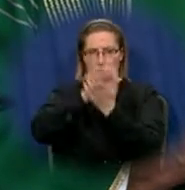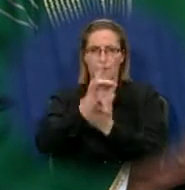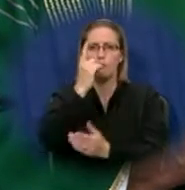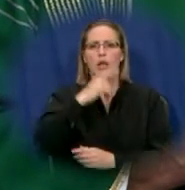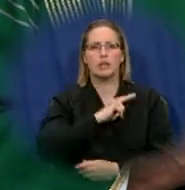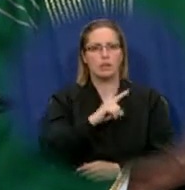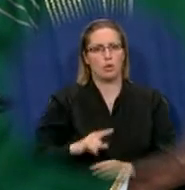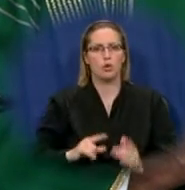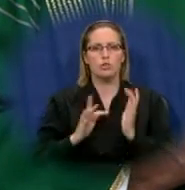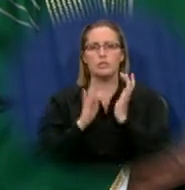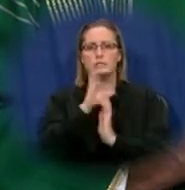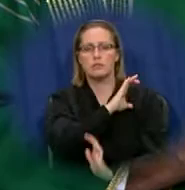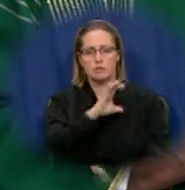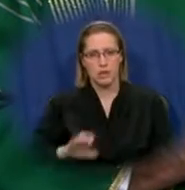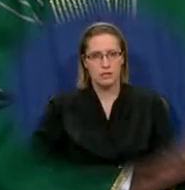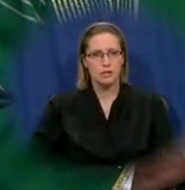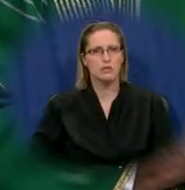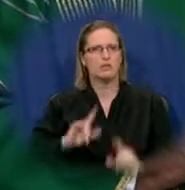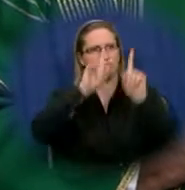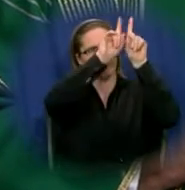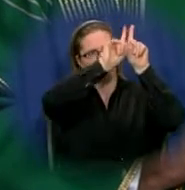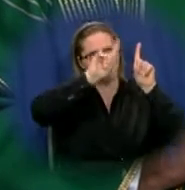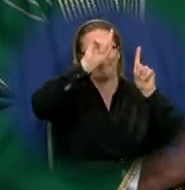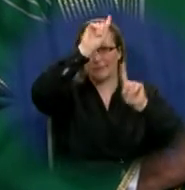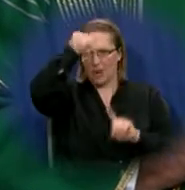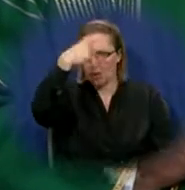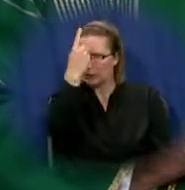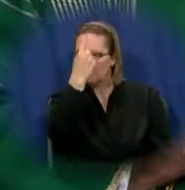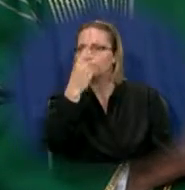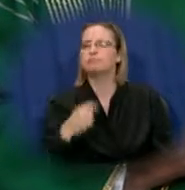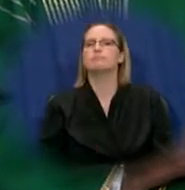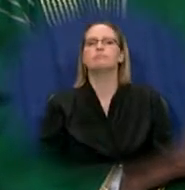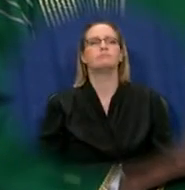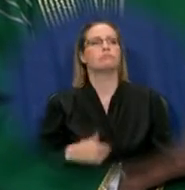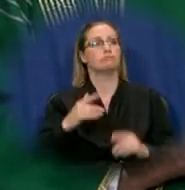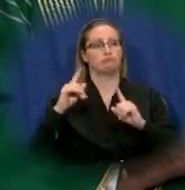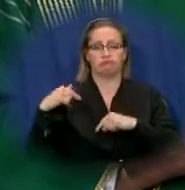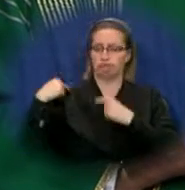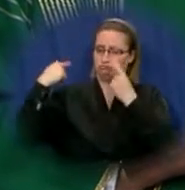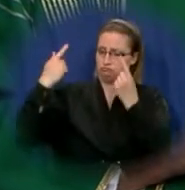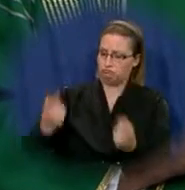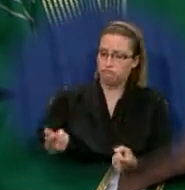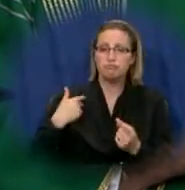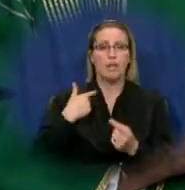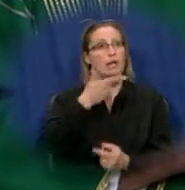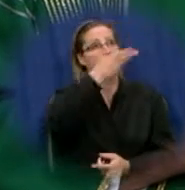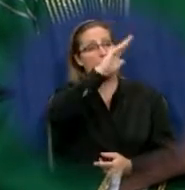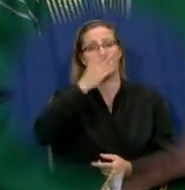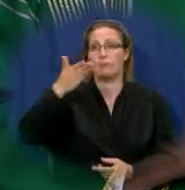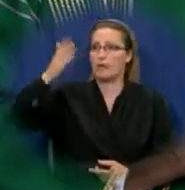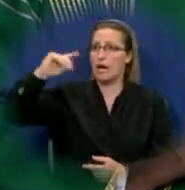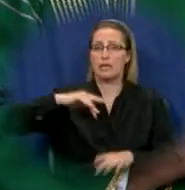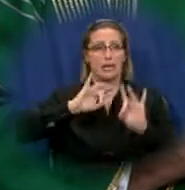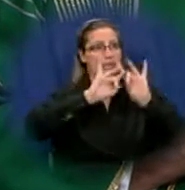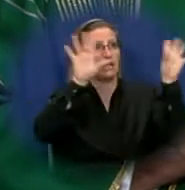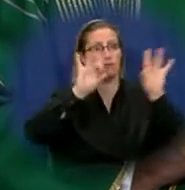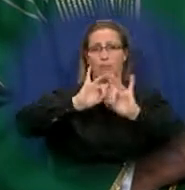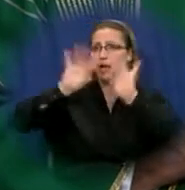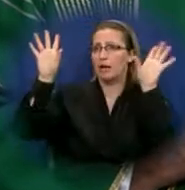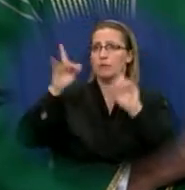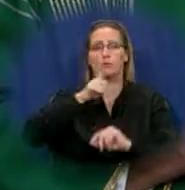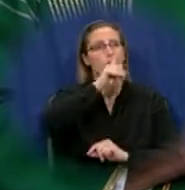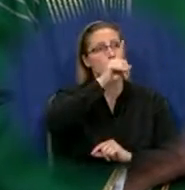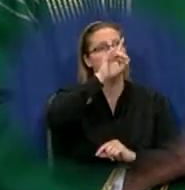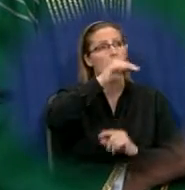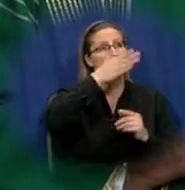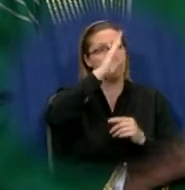in one Lord, Jesus Christ, the only begotten Son of God, born of the Father before all ages, God from God, light from